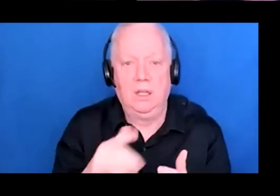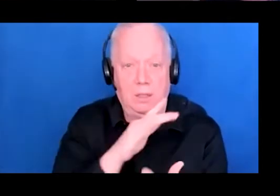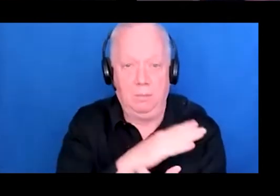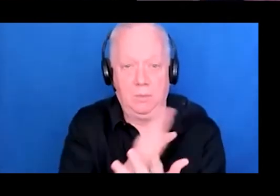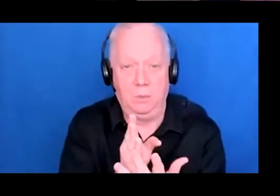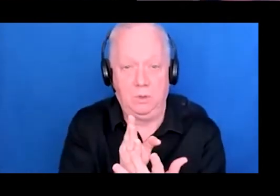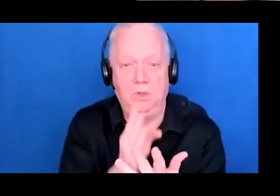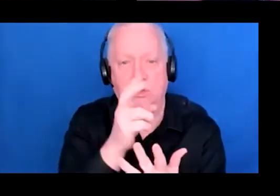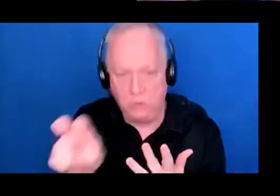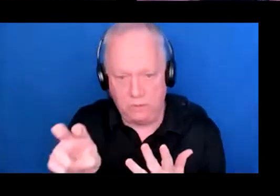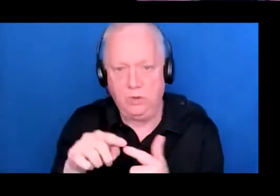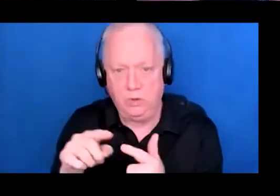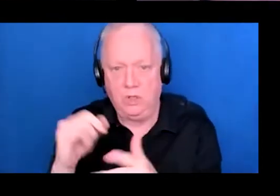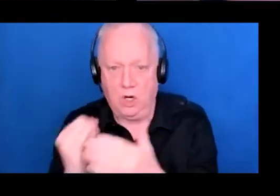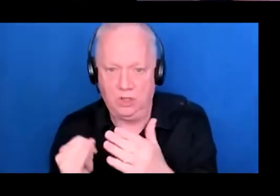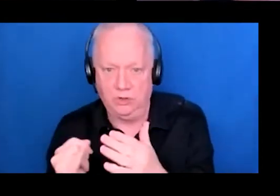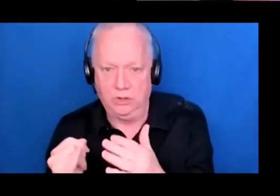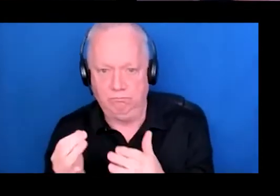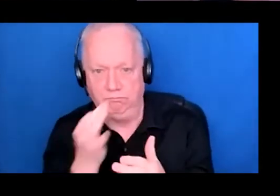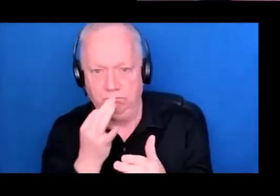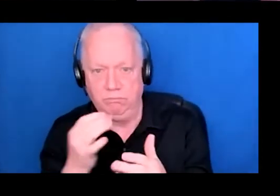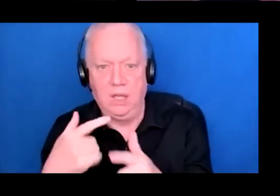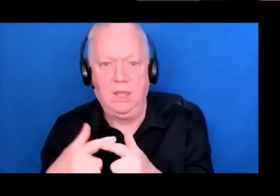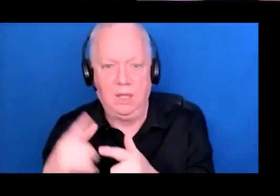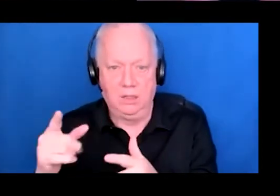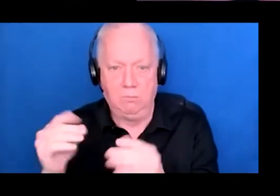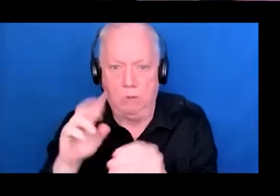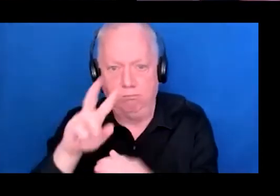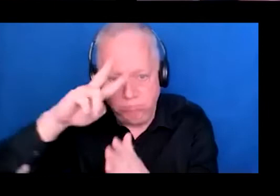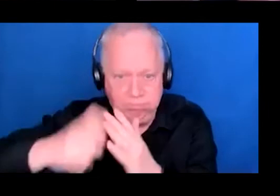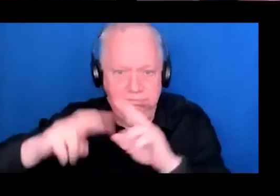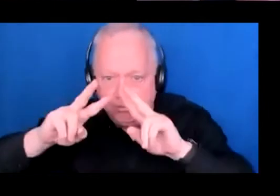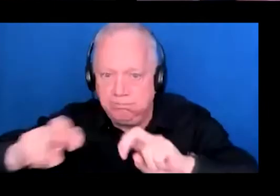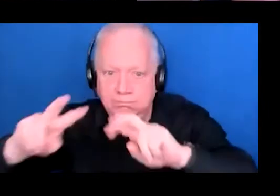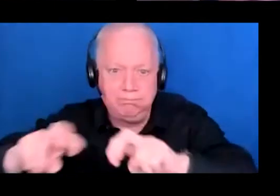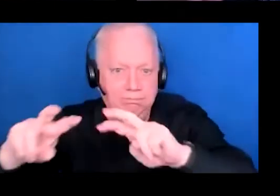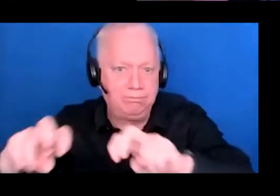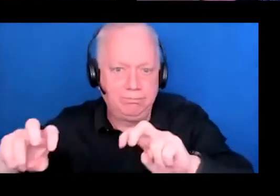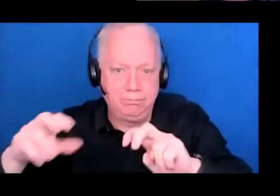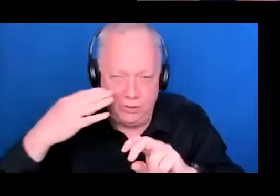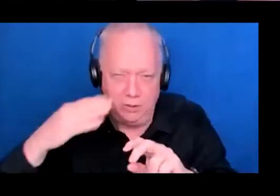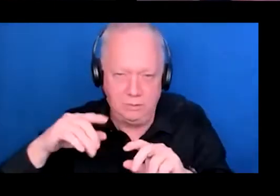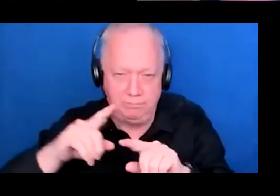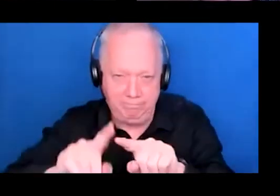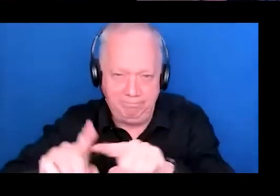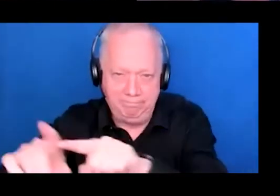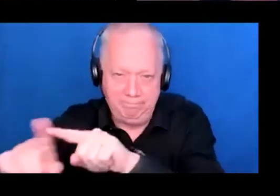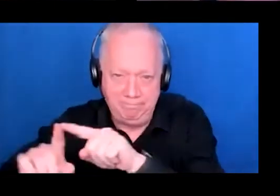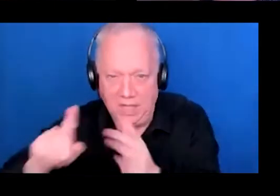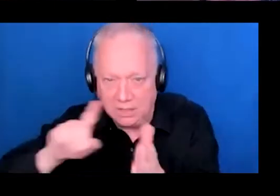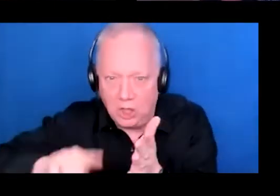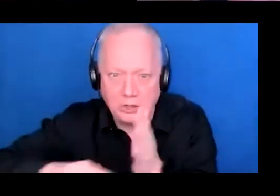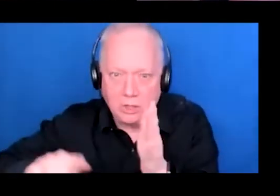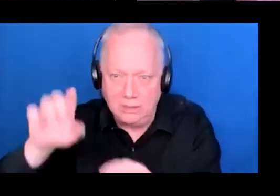midpoint, we can switch over into the artistry and then take a deeper dive into, you know, the exploration